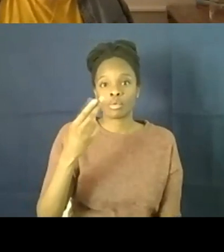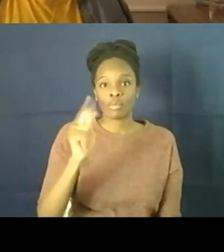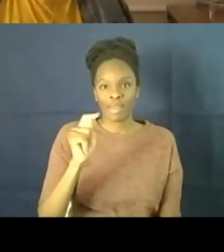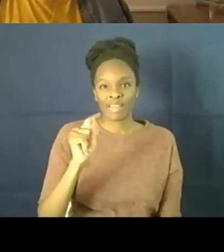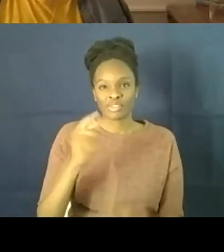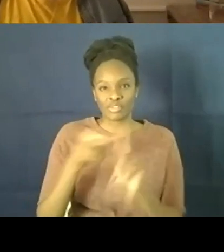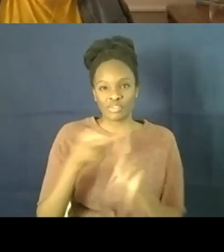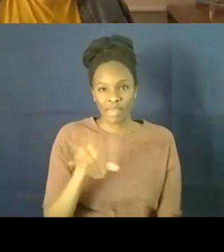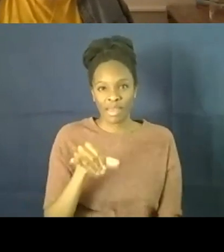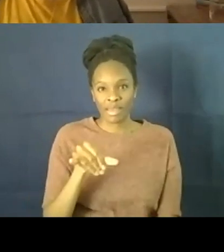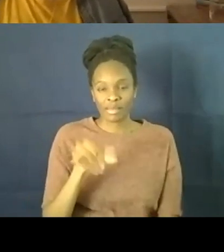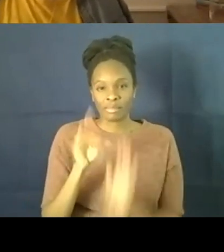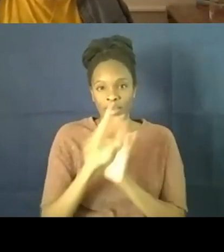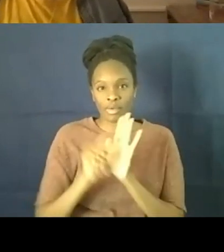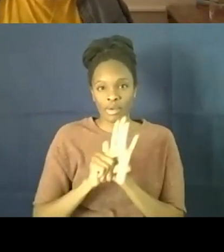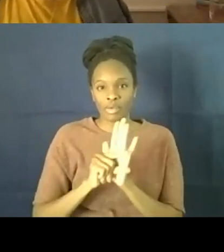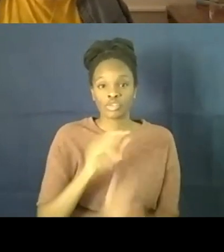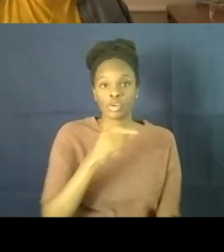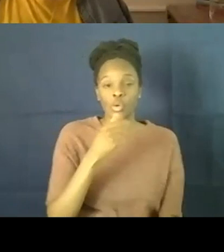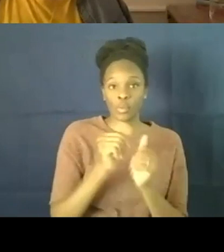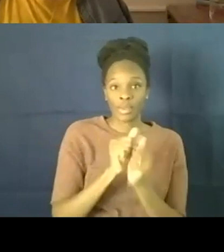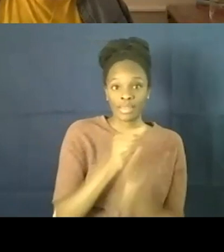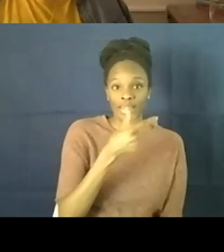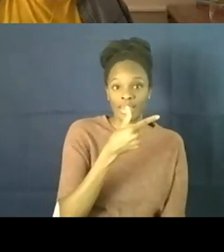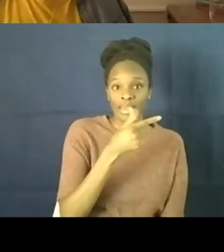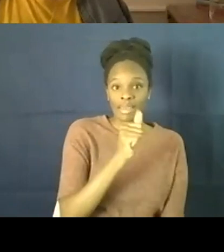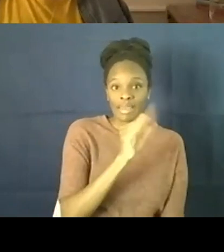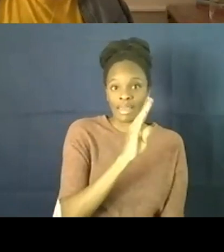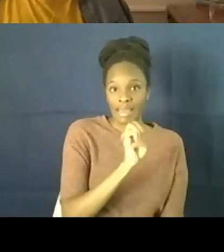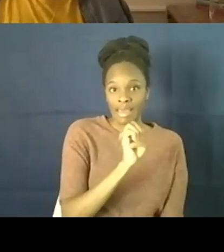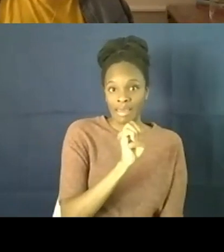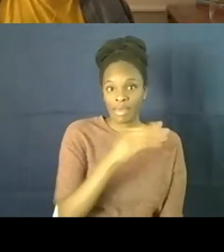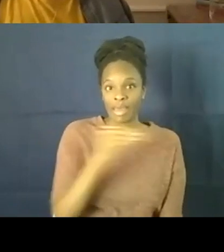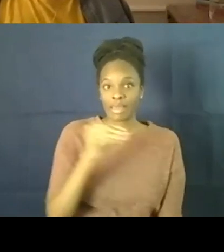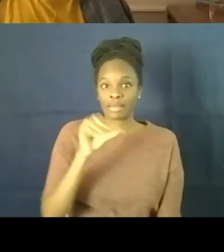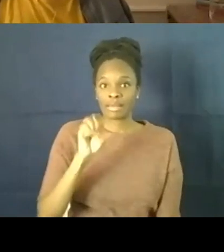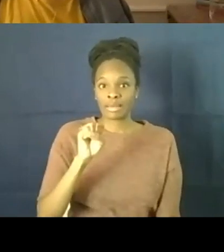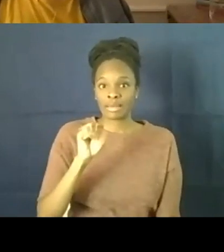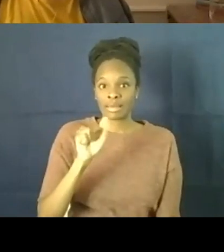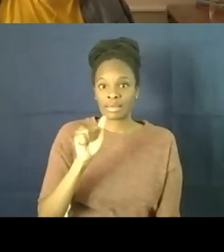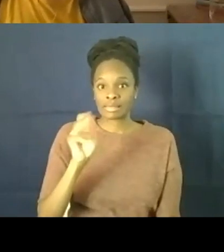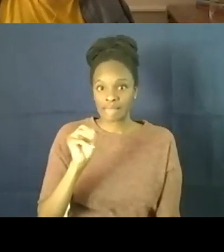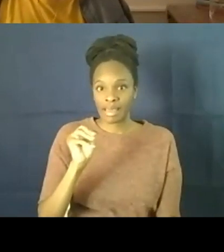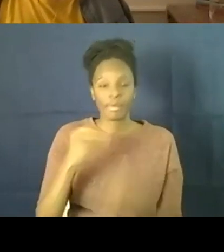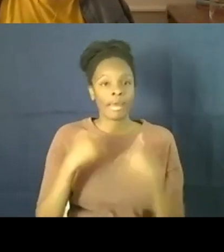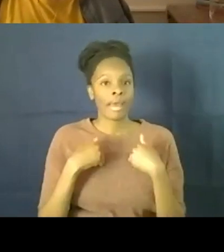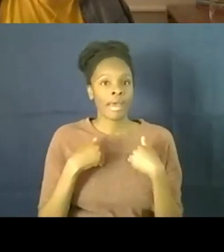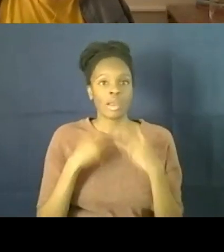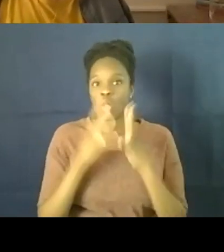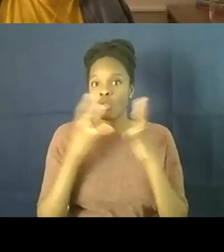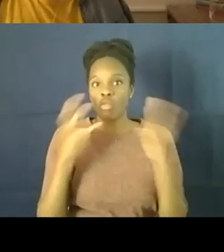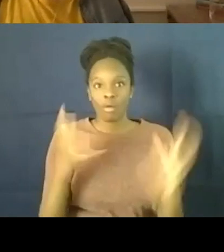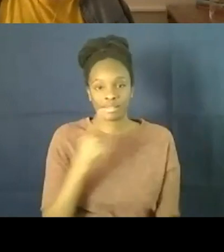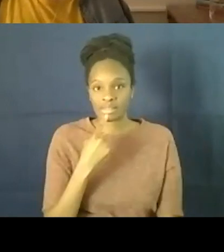particular instance, Gabe and Sam had a lot to say to each other. And, like, we were finding just in the breaking of the overall season